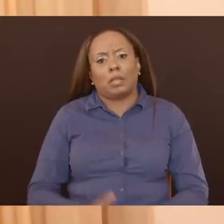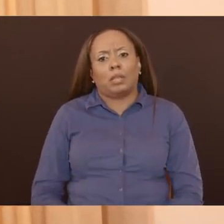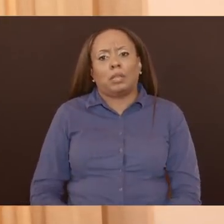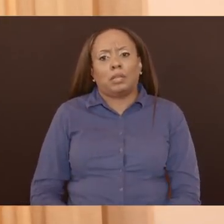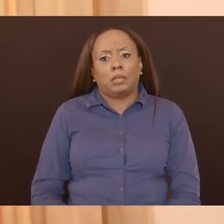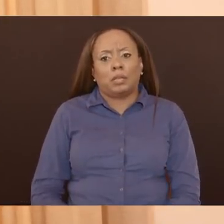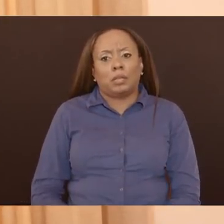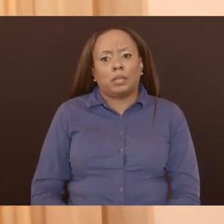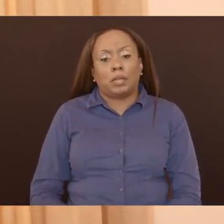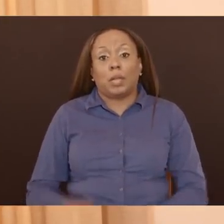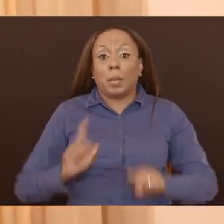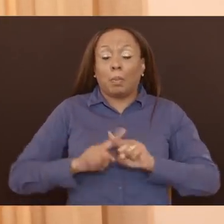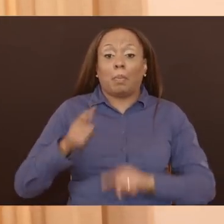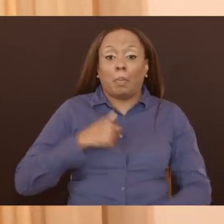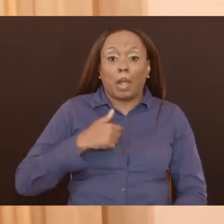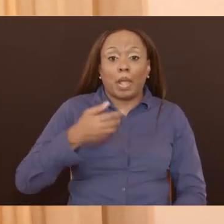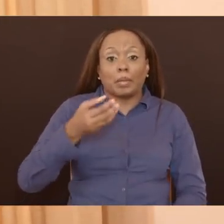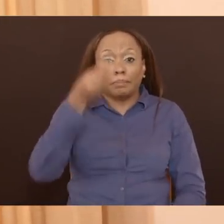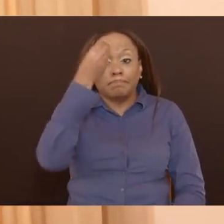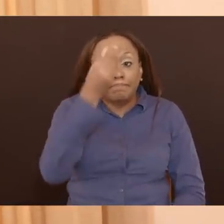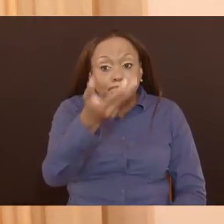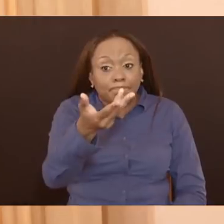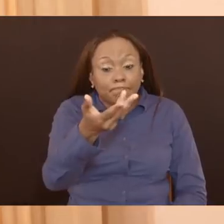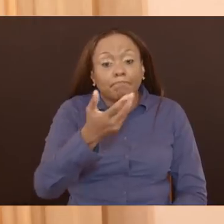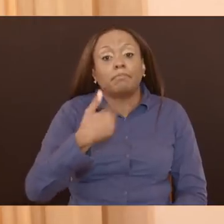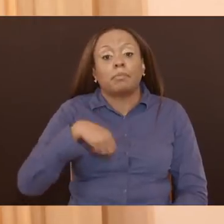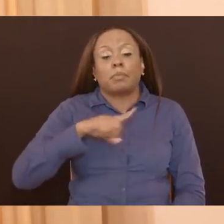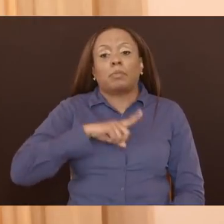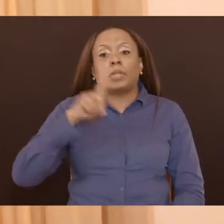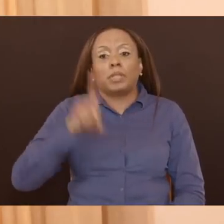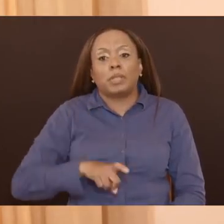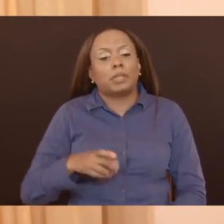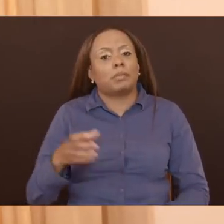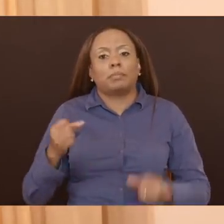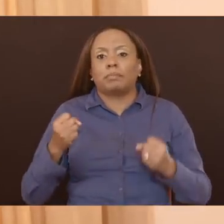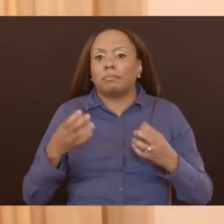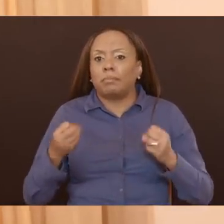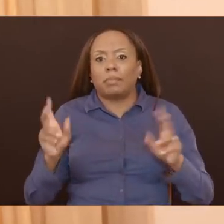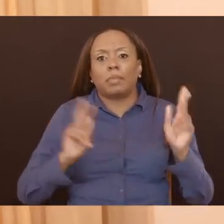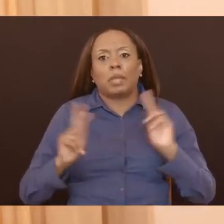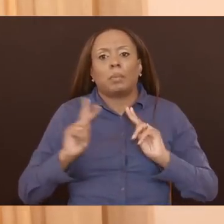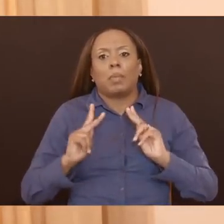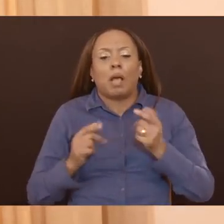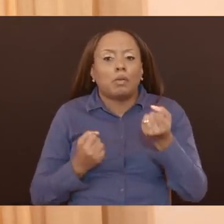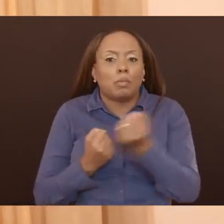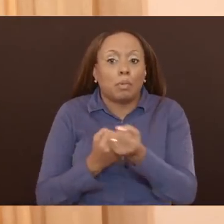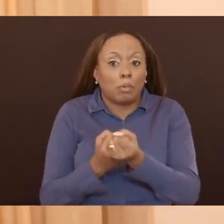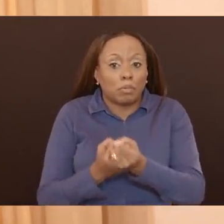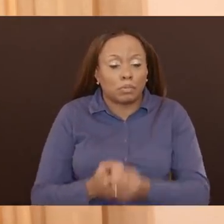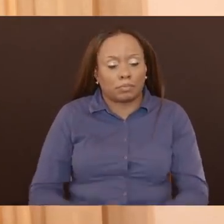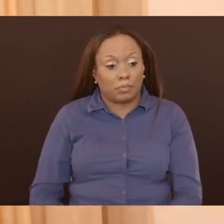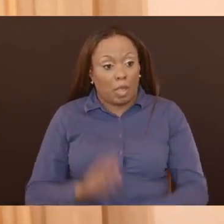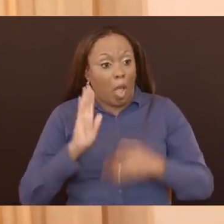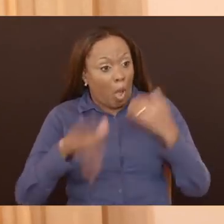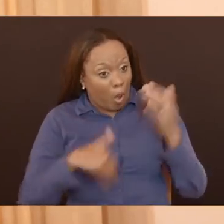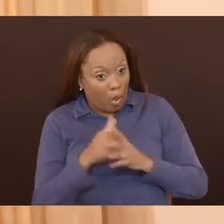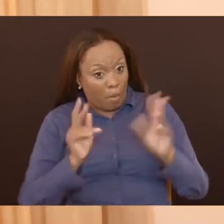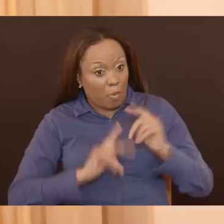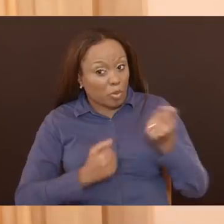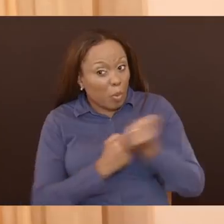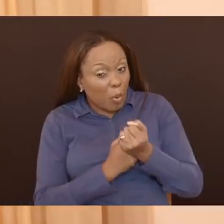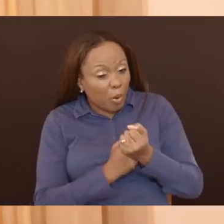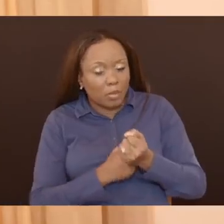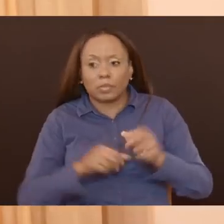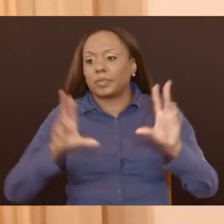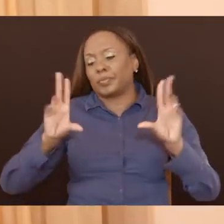as a government and as a people, that we need as many people on board. Will we get all? No, we won't. But what